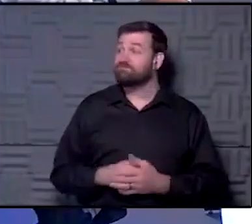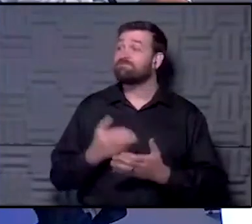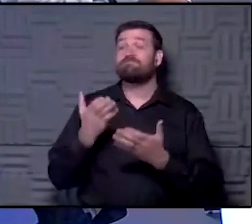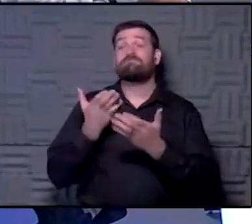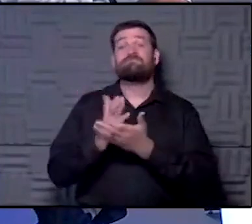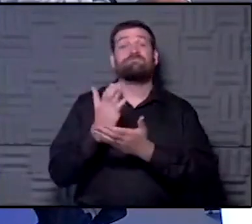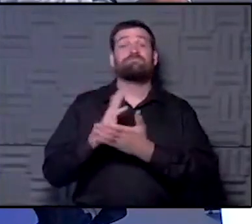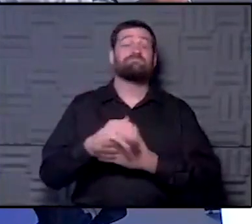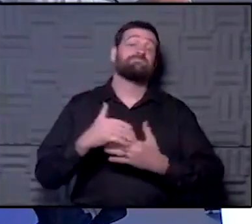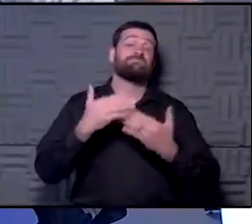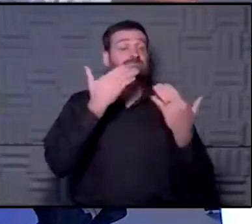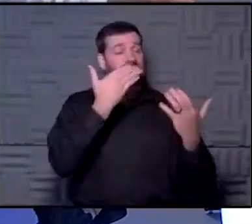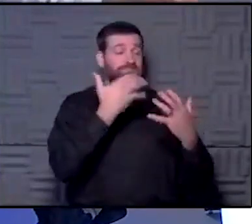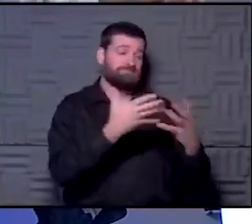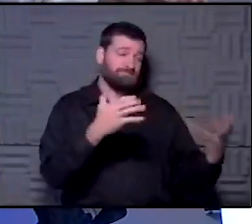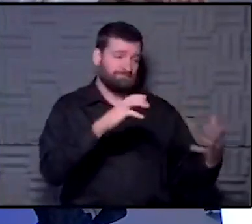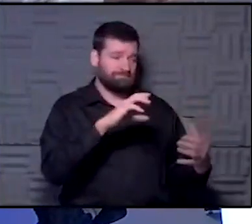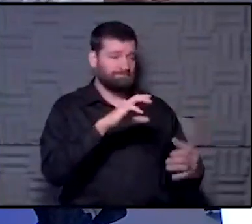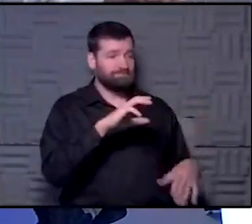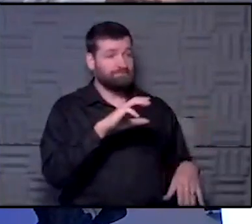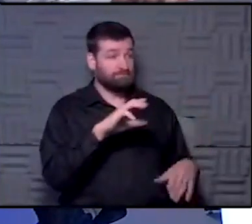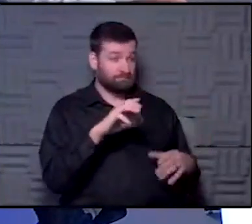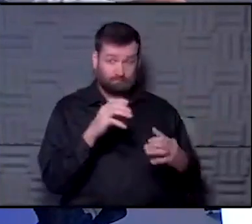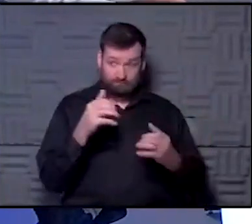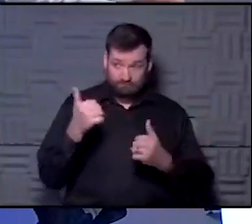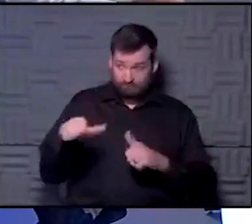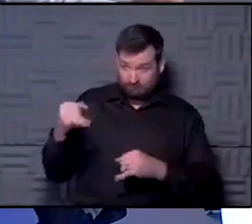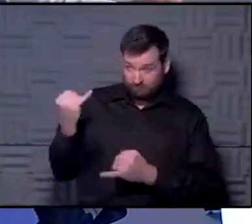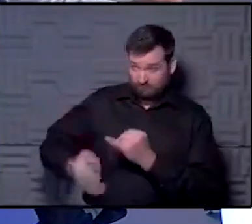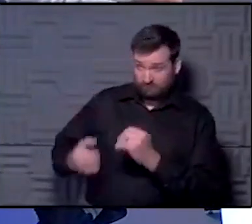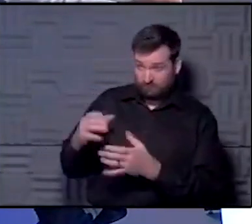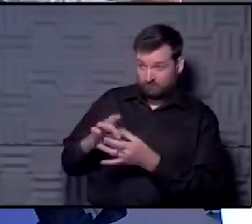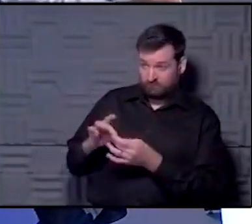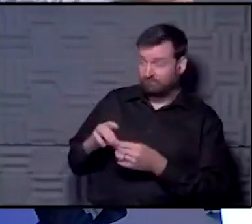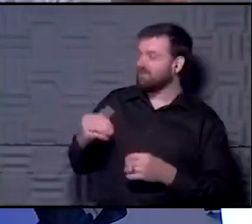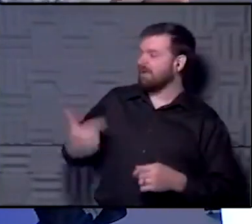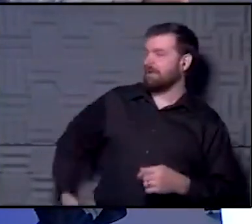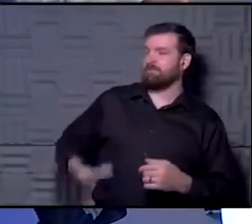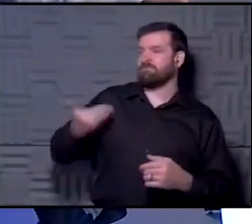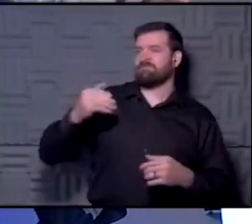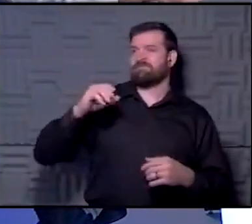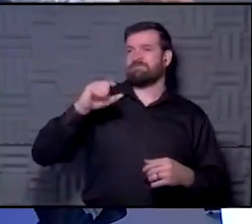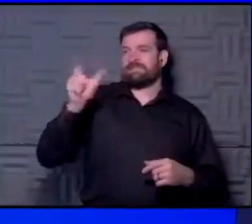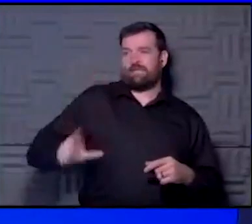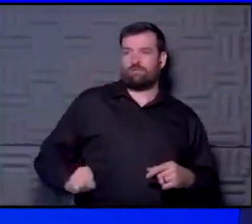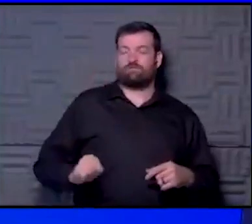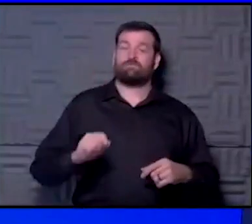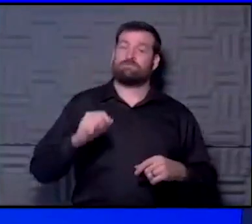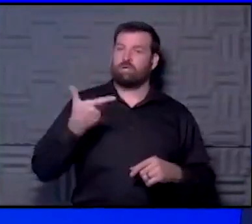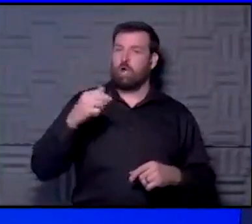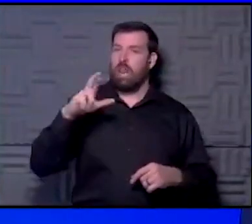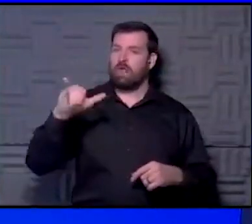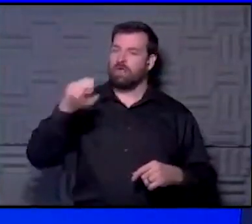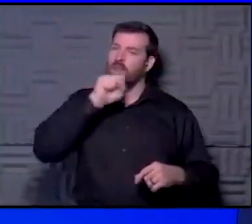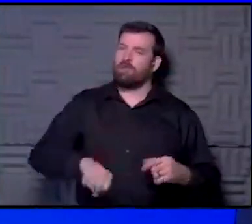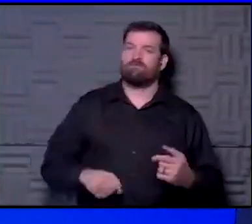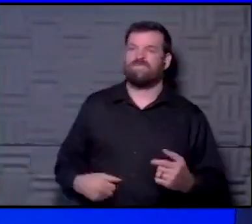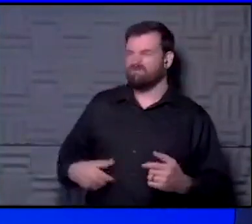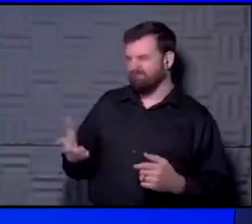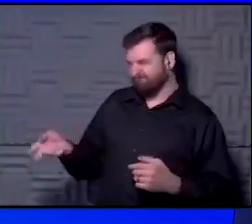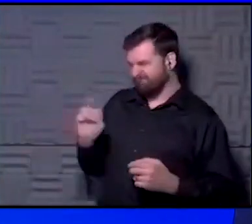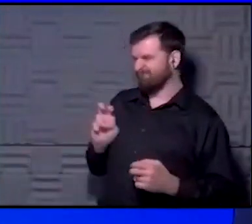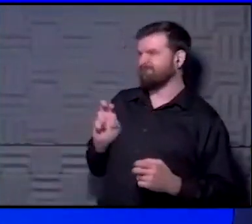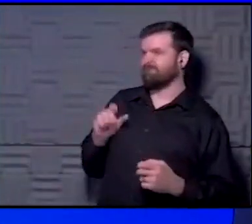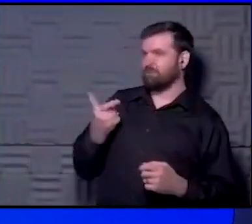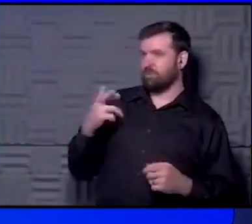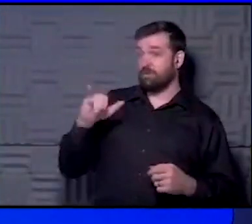right. Well, thank you very much, You're Dana. welcome. Final thoughts from today? Yeah, well, I'm Italian, so I love the garlic, so I'll take your Oh, garlic. yeah. Please do. And I did see on